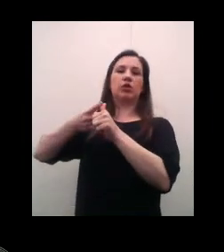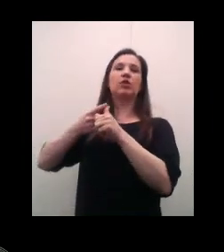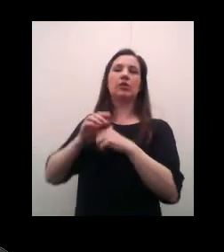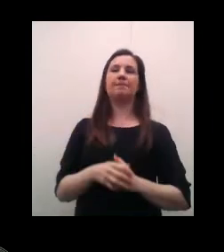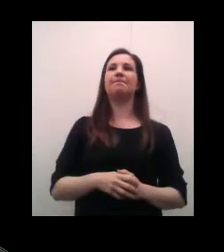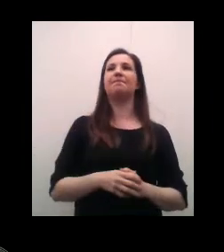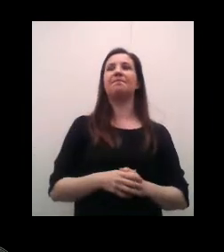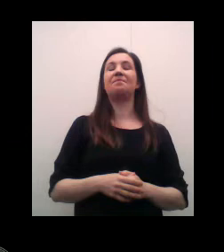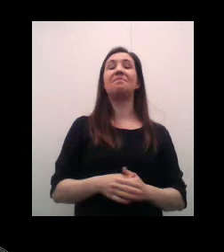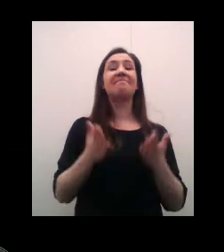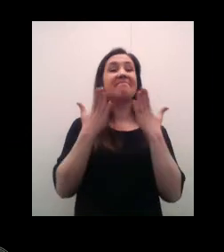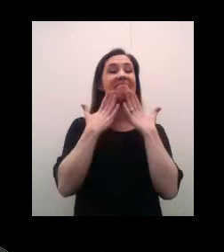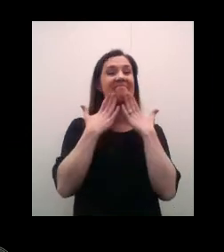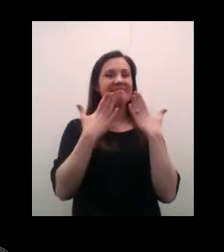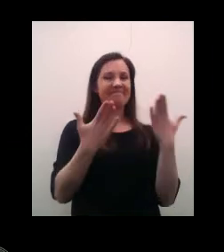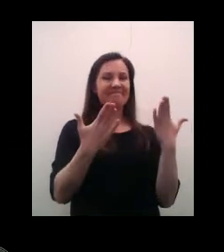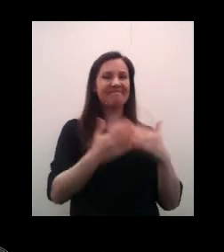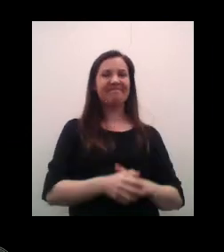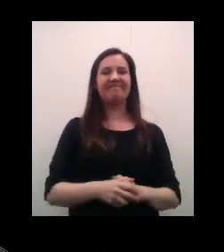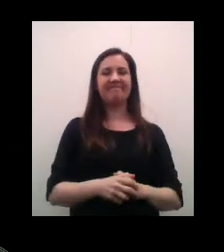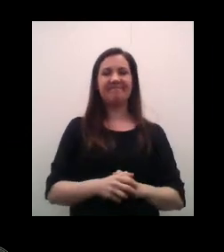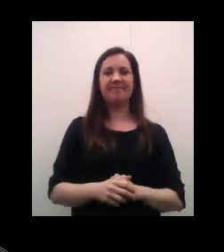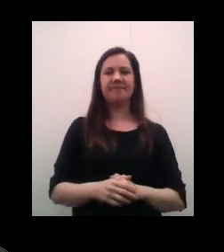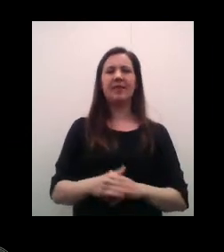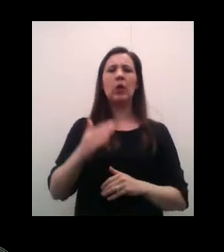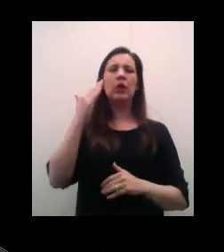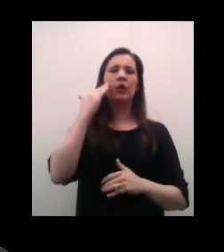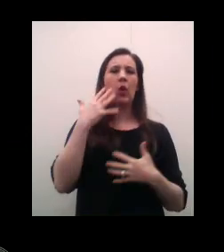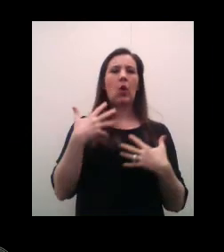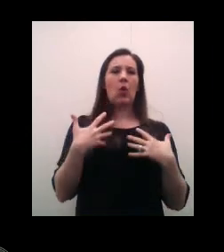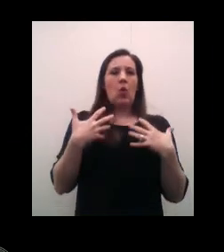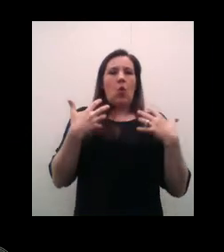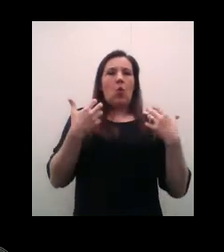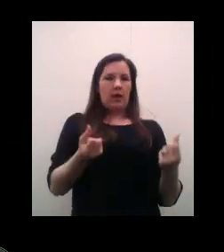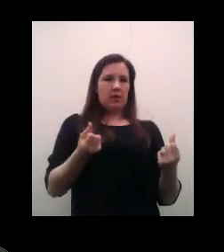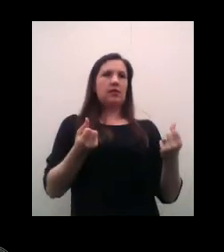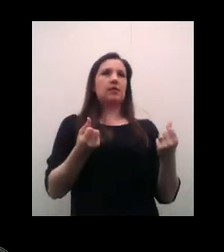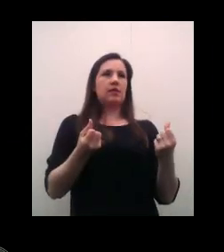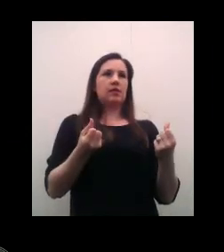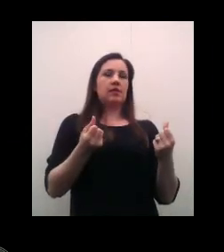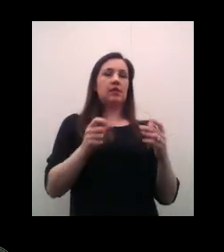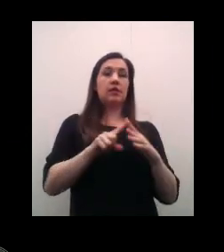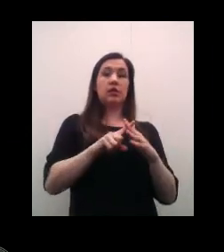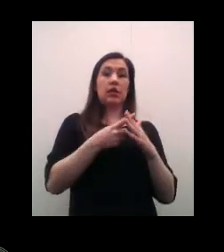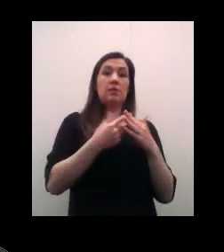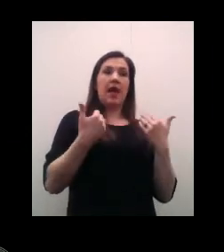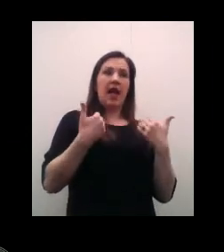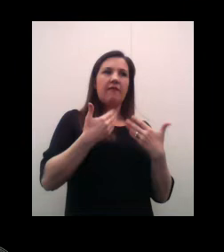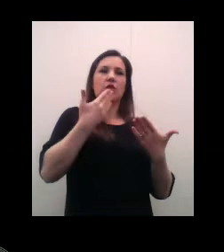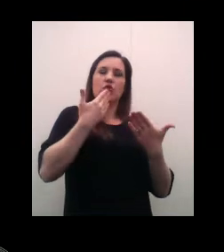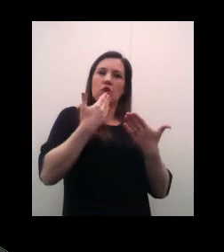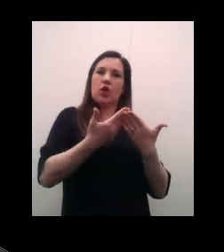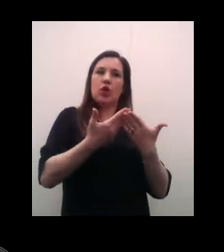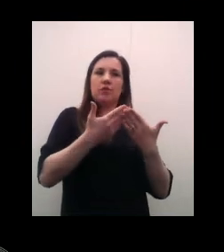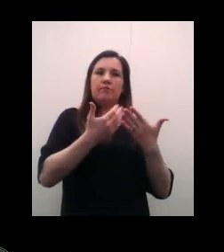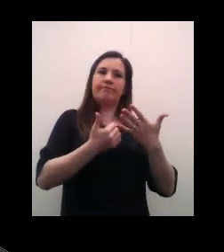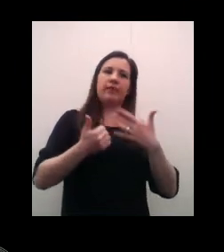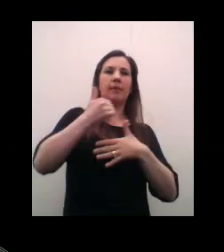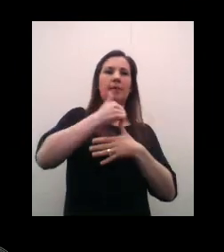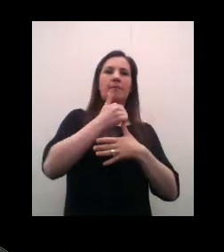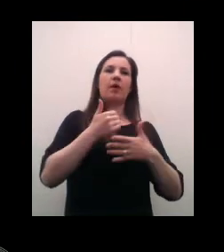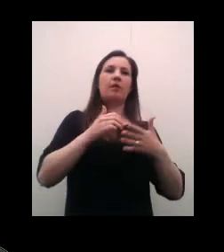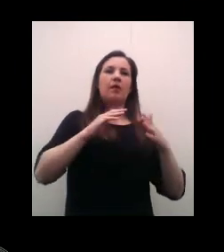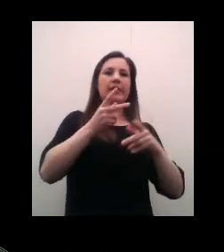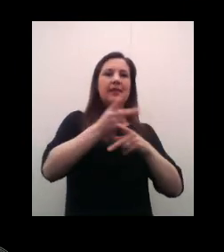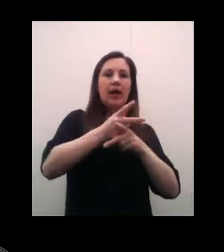Thank you. So we know that wellness does start with having a good primary care provider, somebody who knows